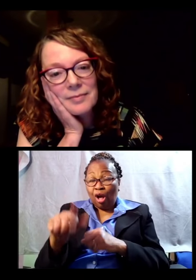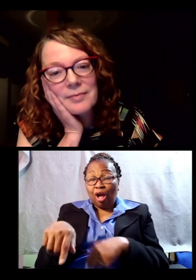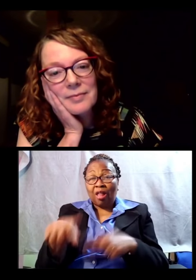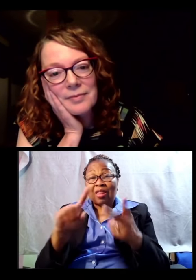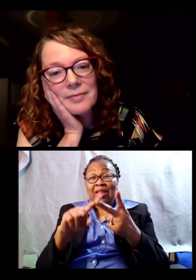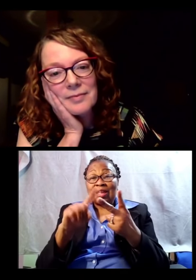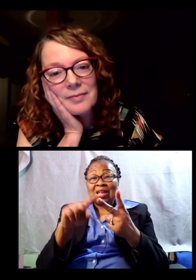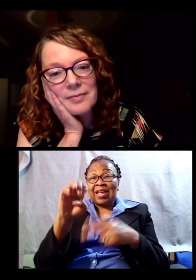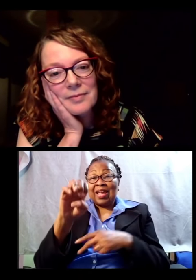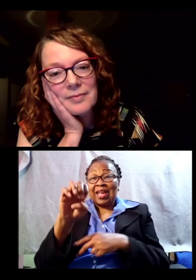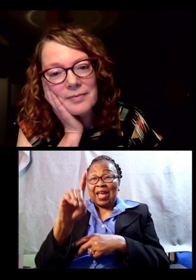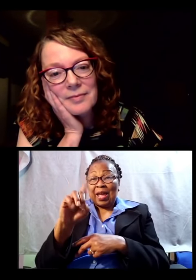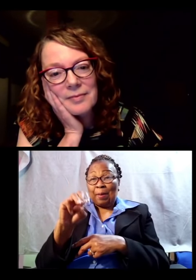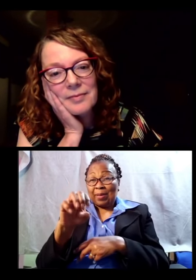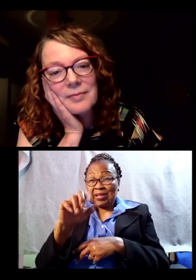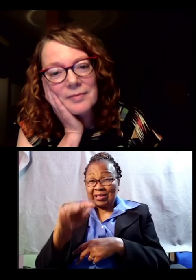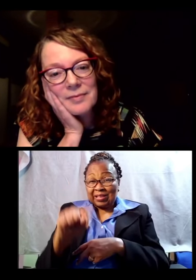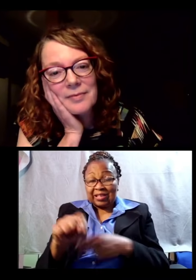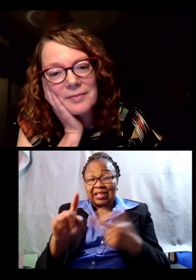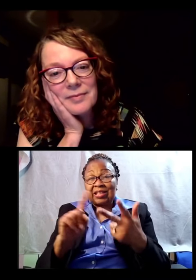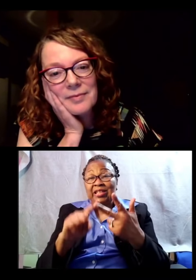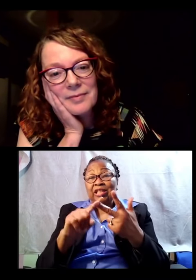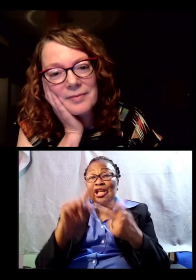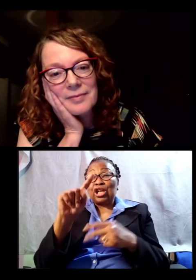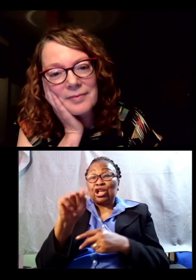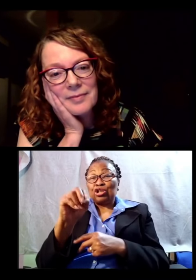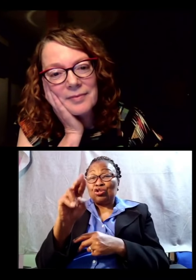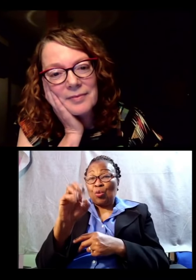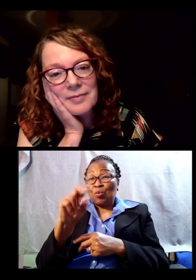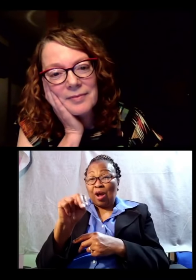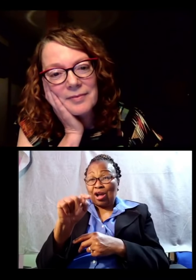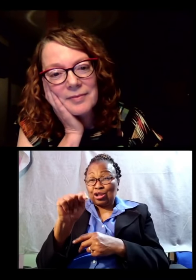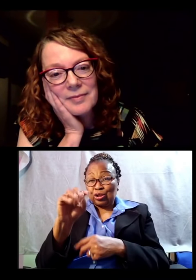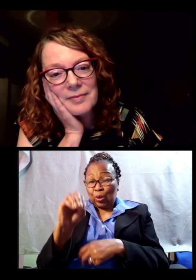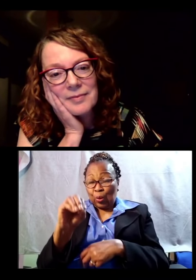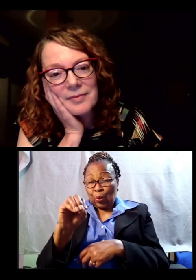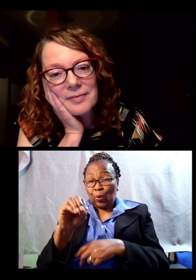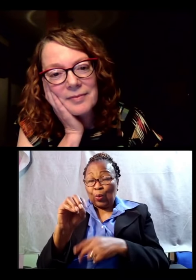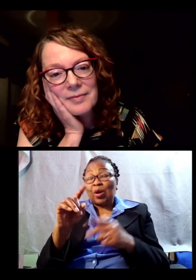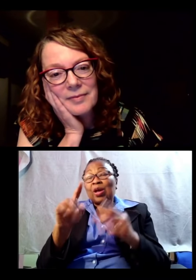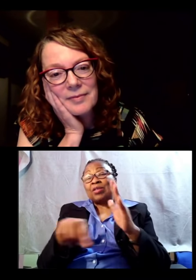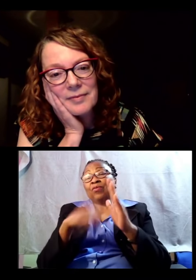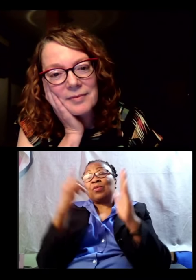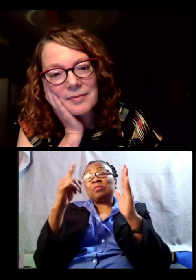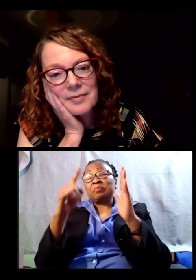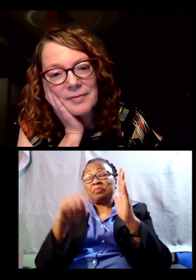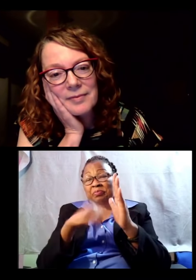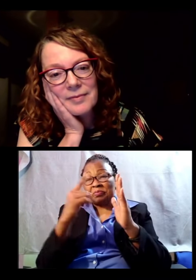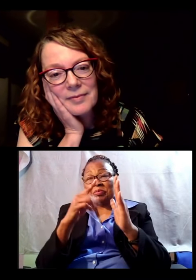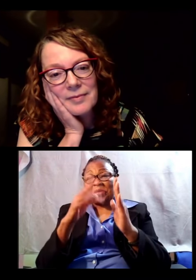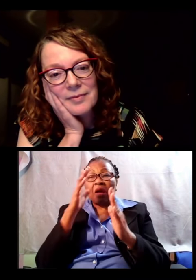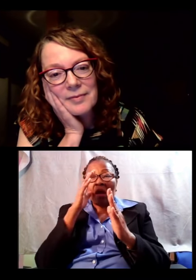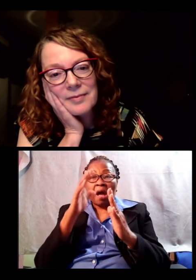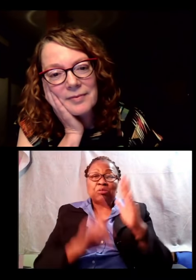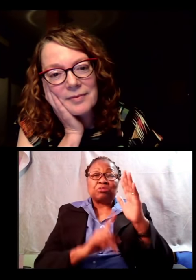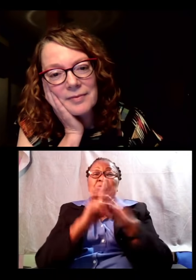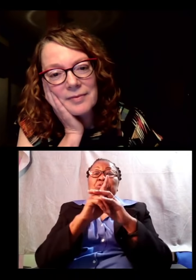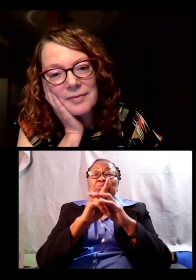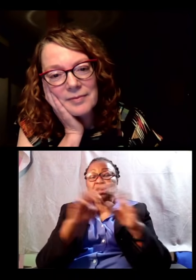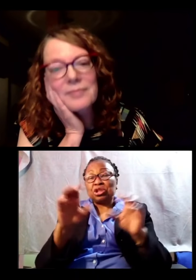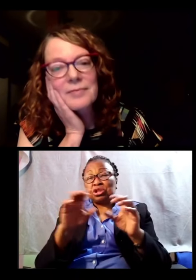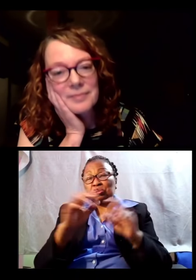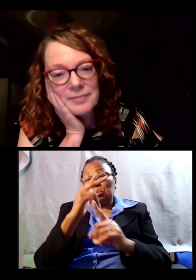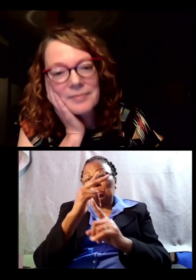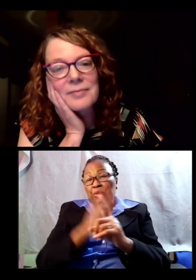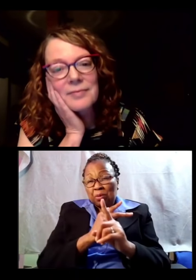Edmonton, 1 year in Toronto. And then from time to time, I will turn up and do maybe 3 months of